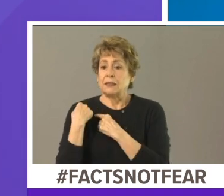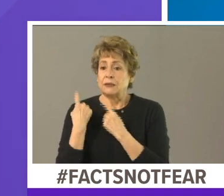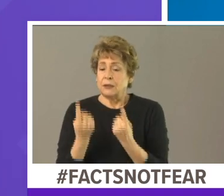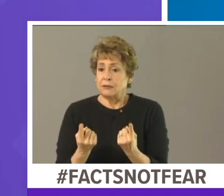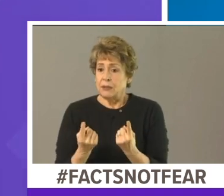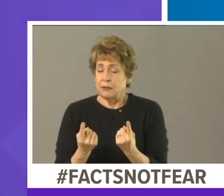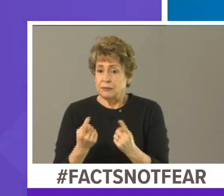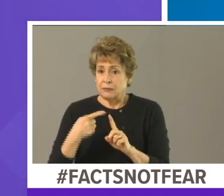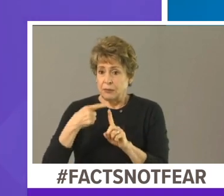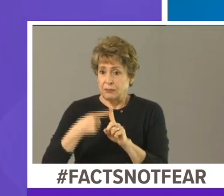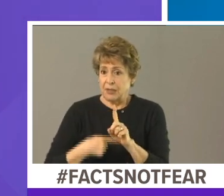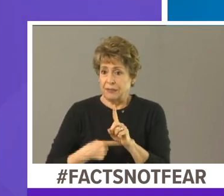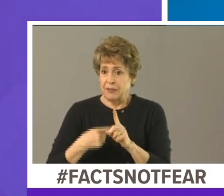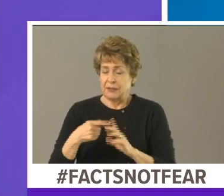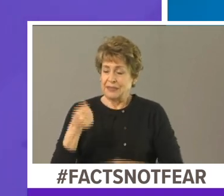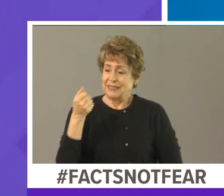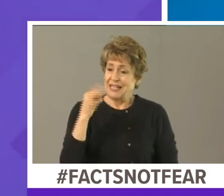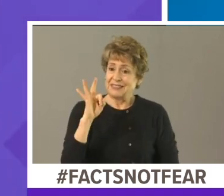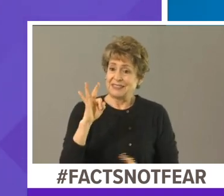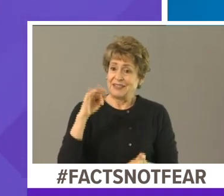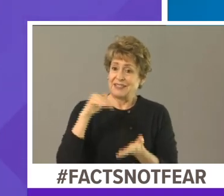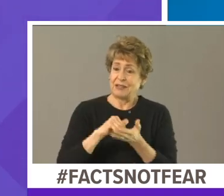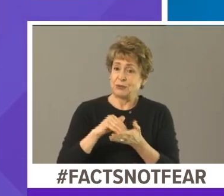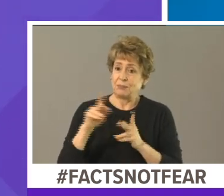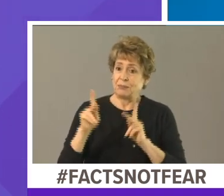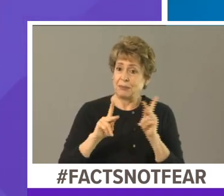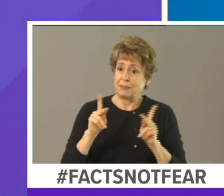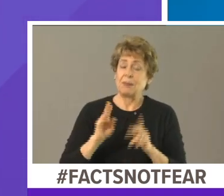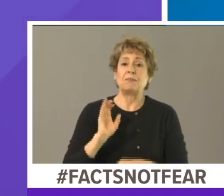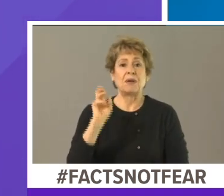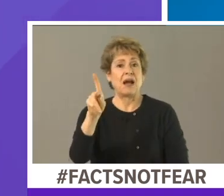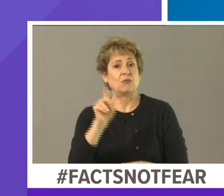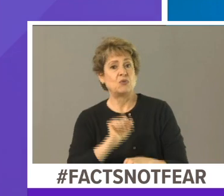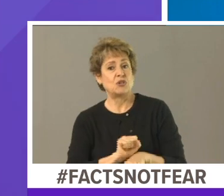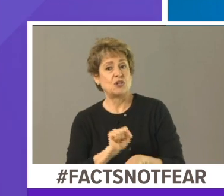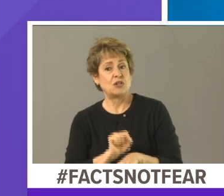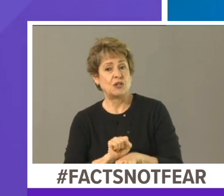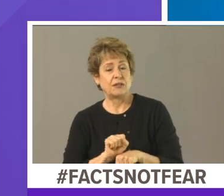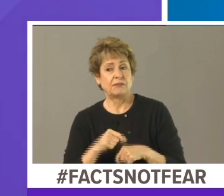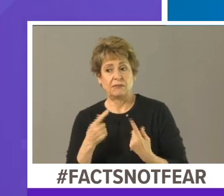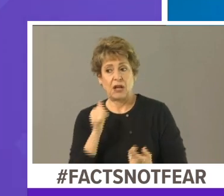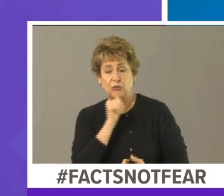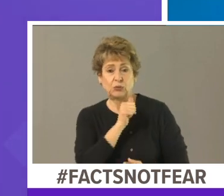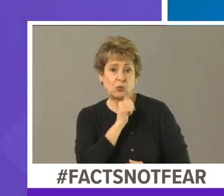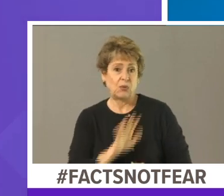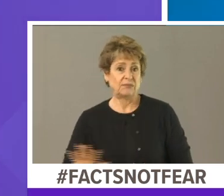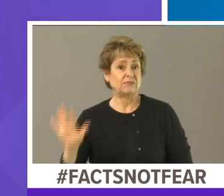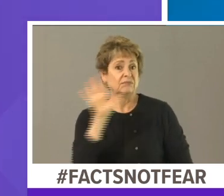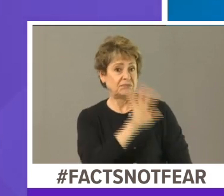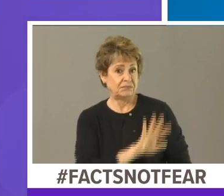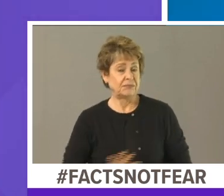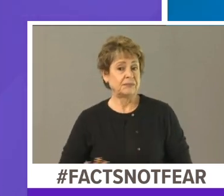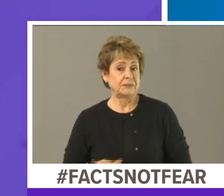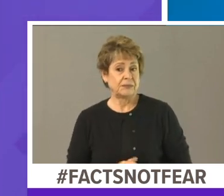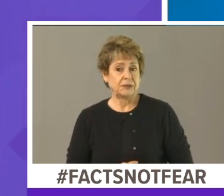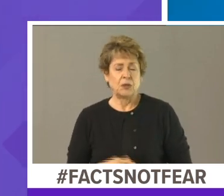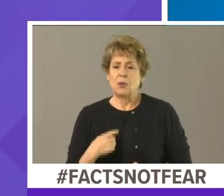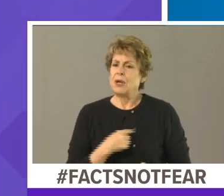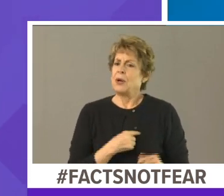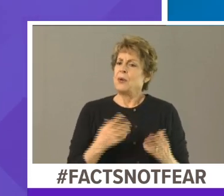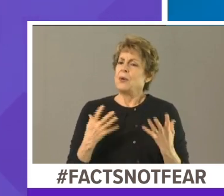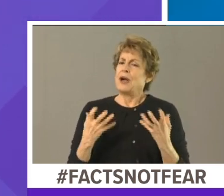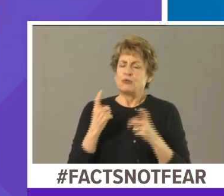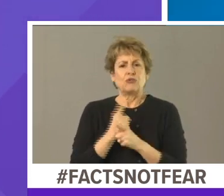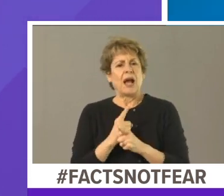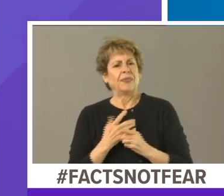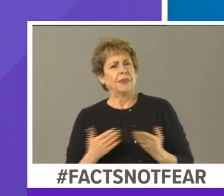19,700 Arizonans return to work. So we want to do the right thing, and that's what's going to guide us. Do you think people feel it's safe to go back to work, though, at a